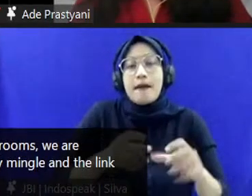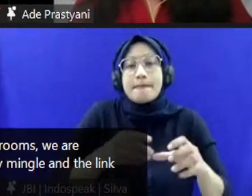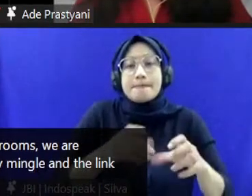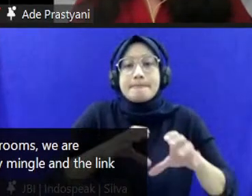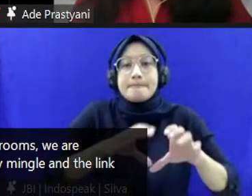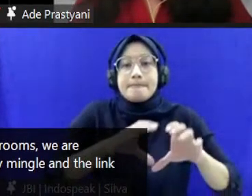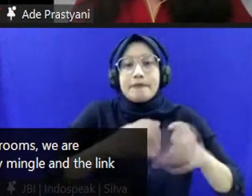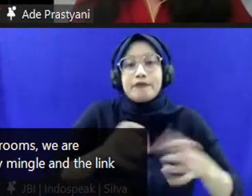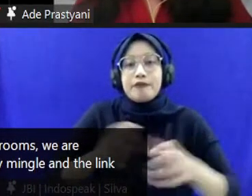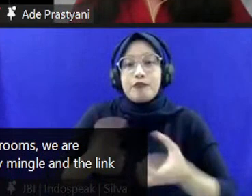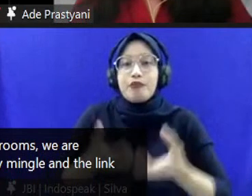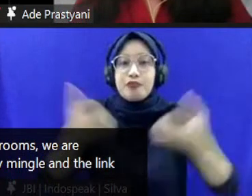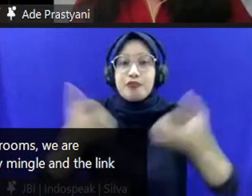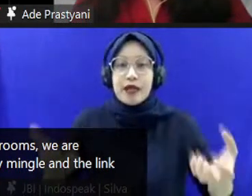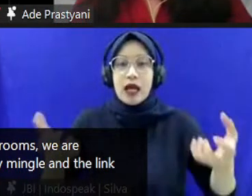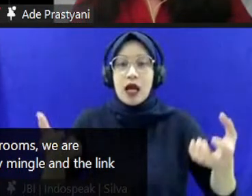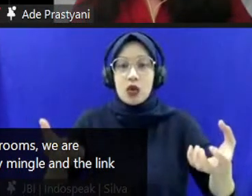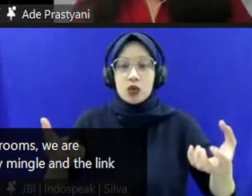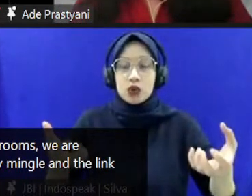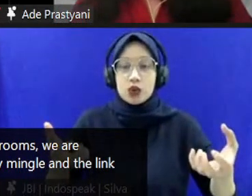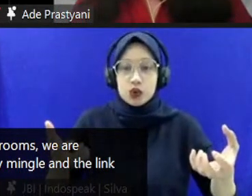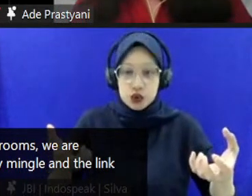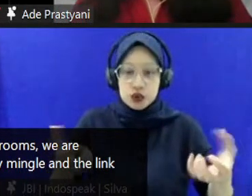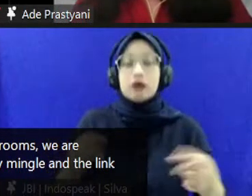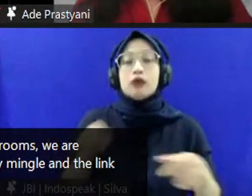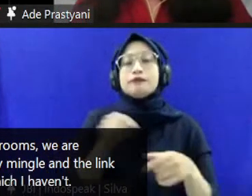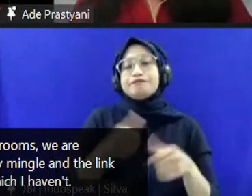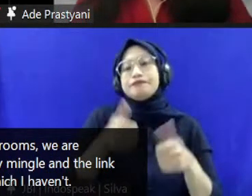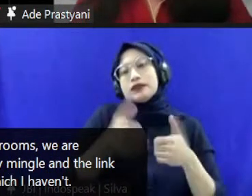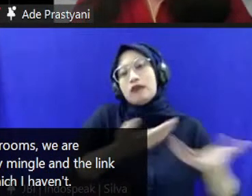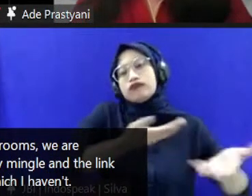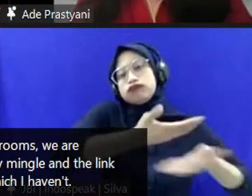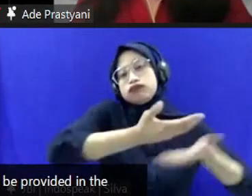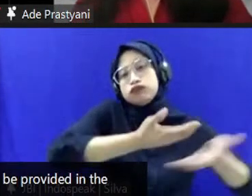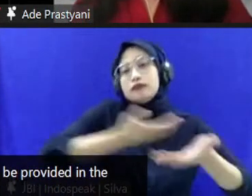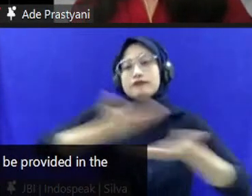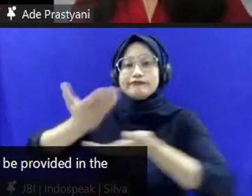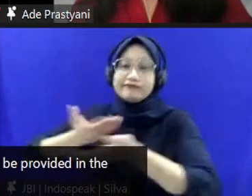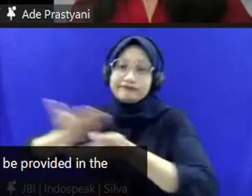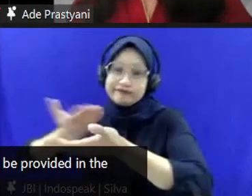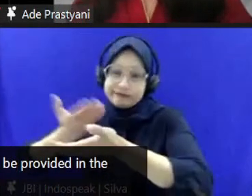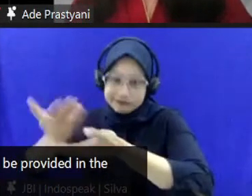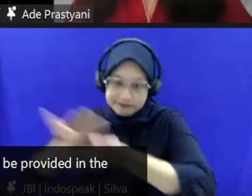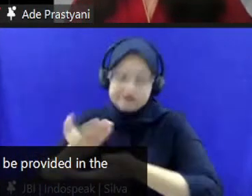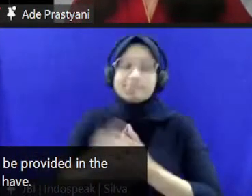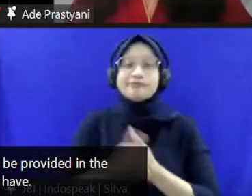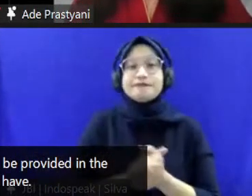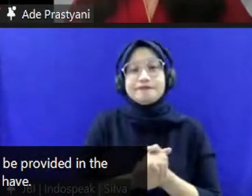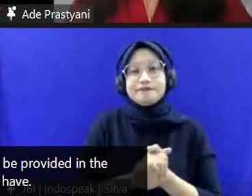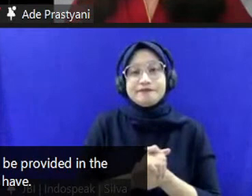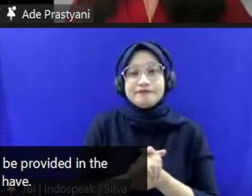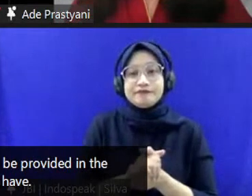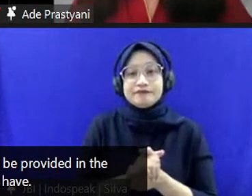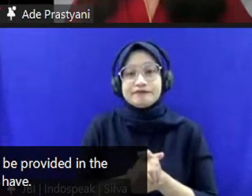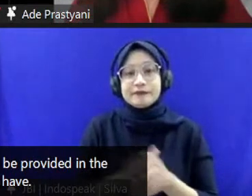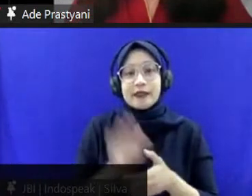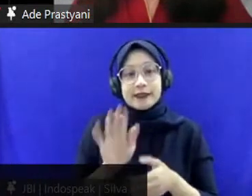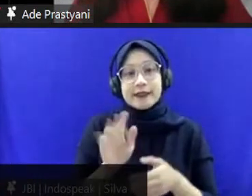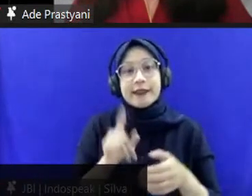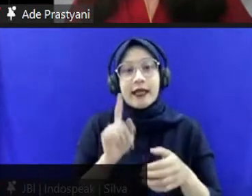provided in the chat box, which I haven't seen it or have. All